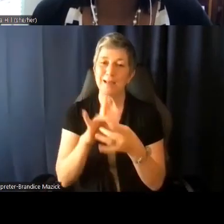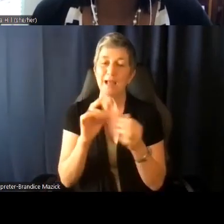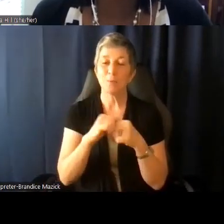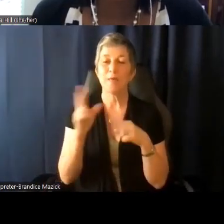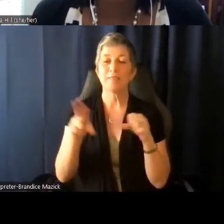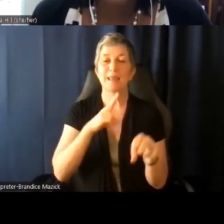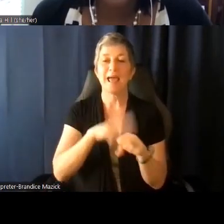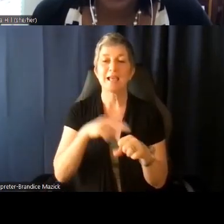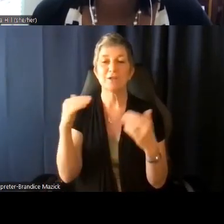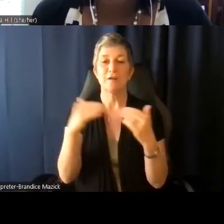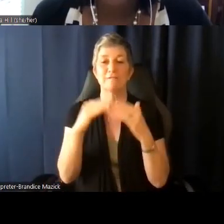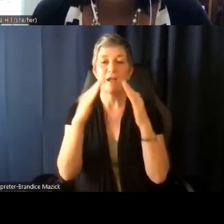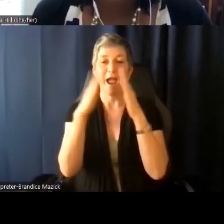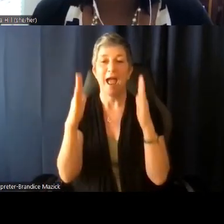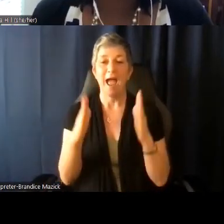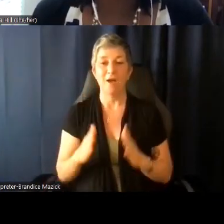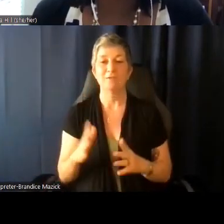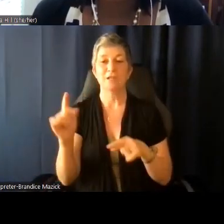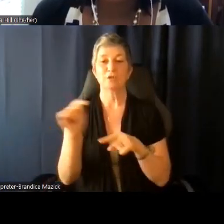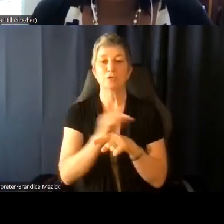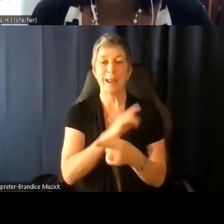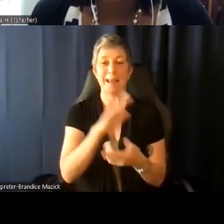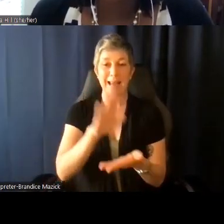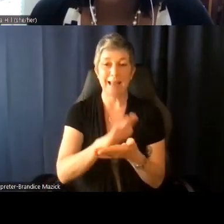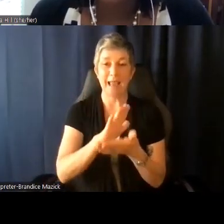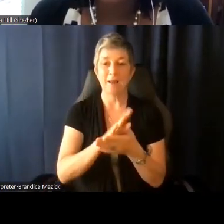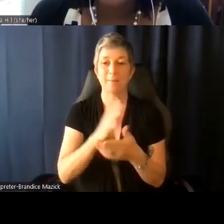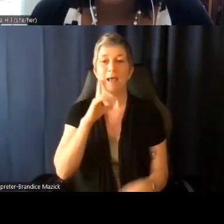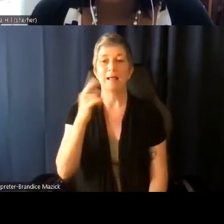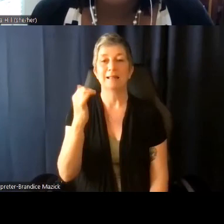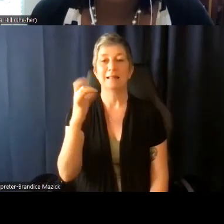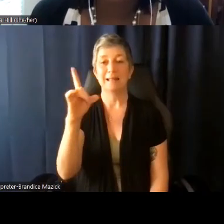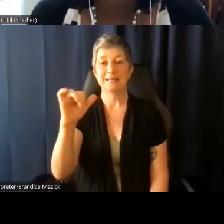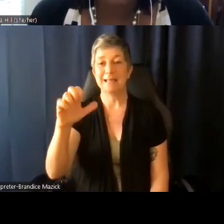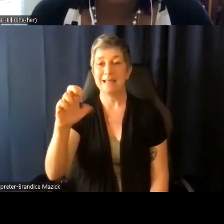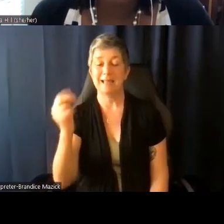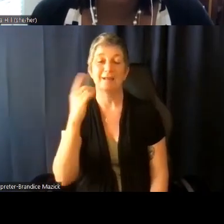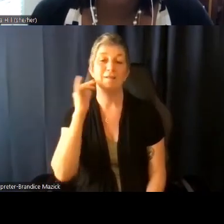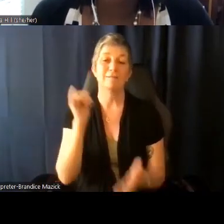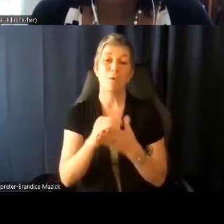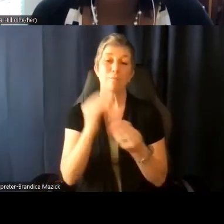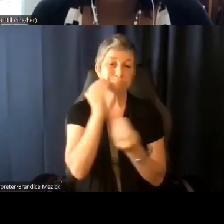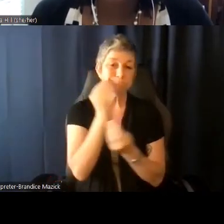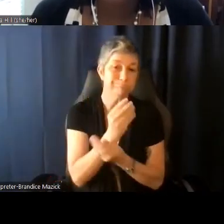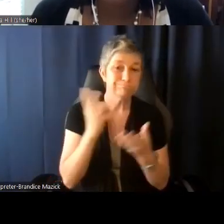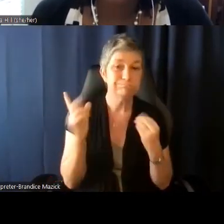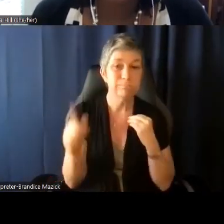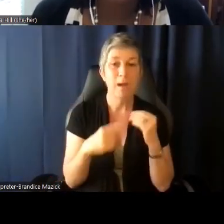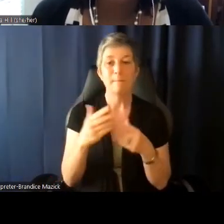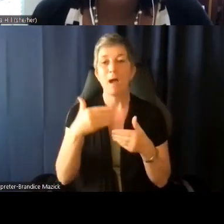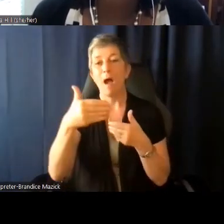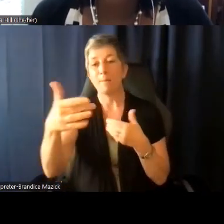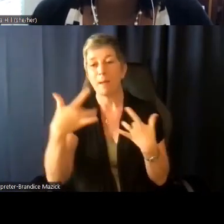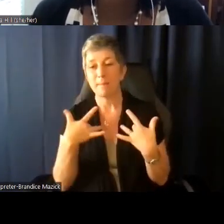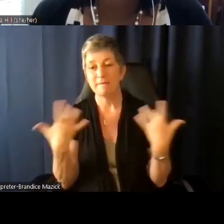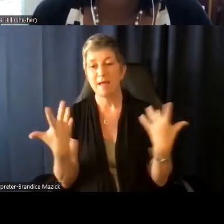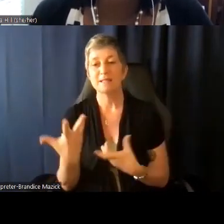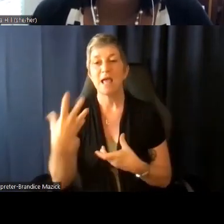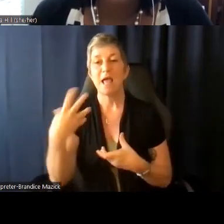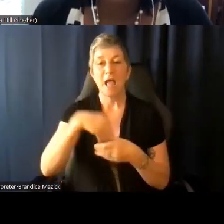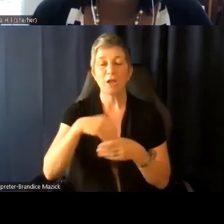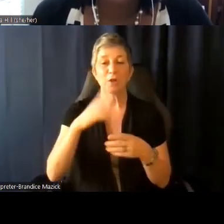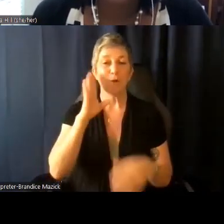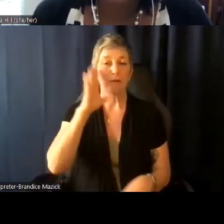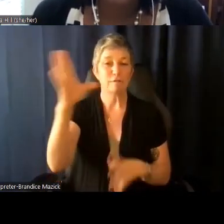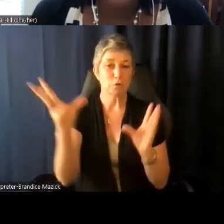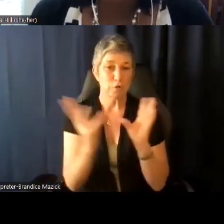Fair Housing Training Academy on LinkedIn for insights and information about upcoming events, including future forums